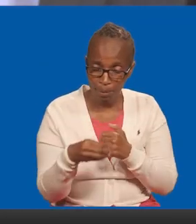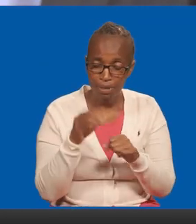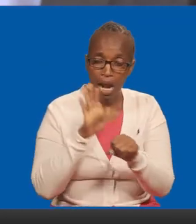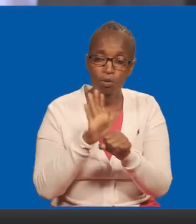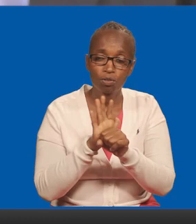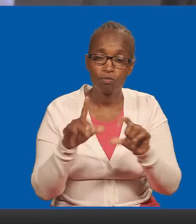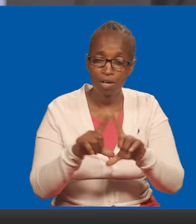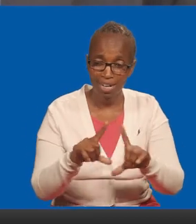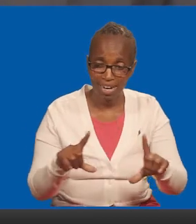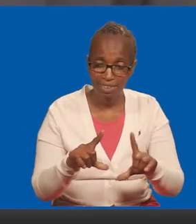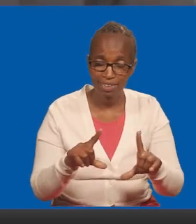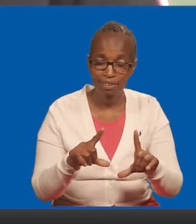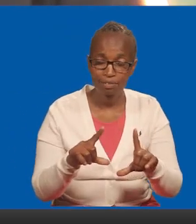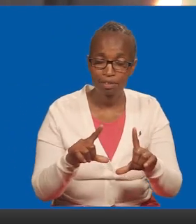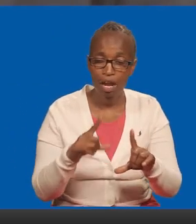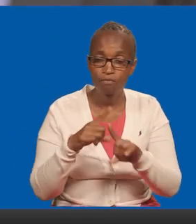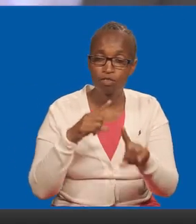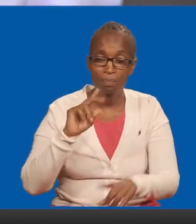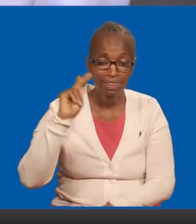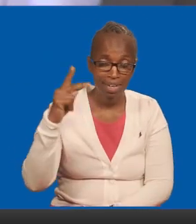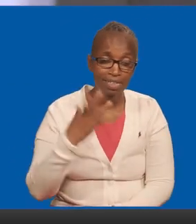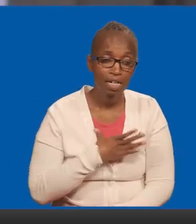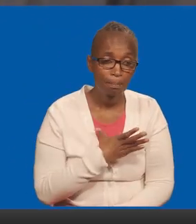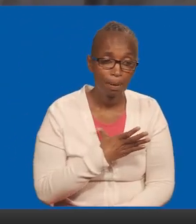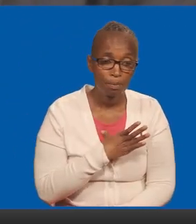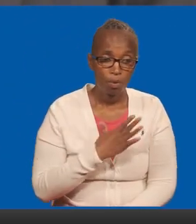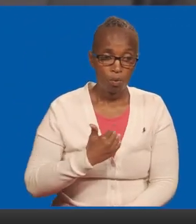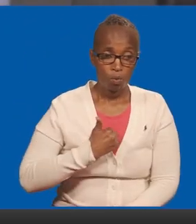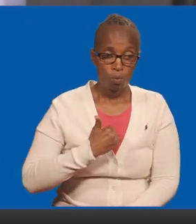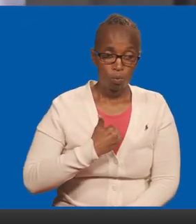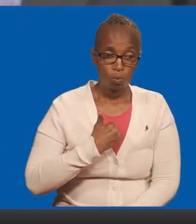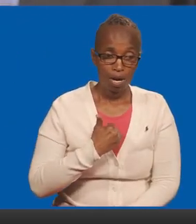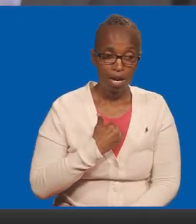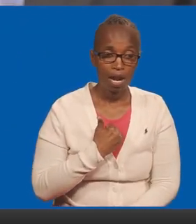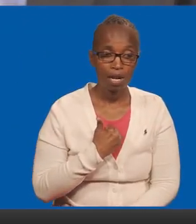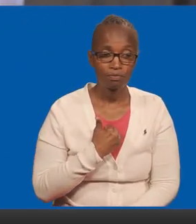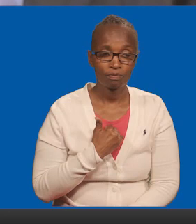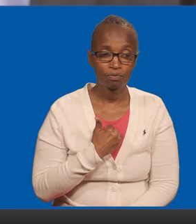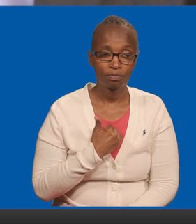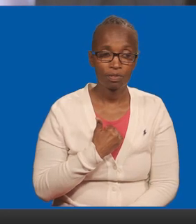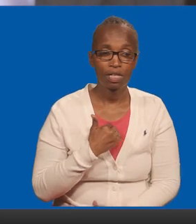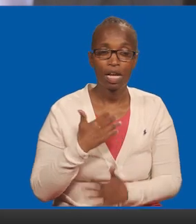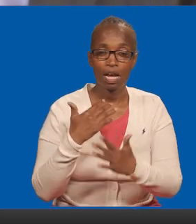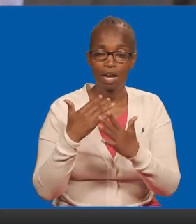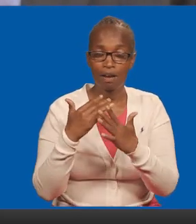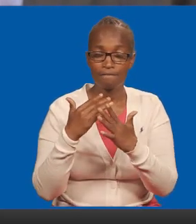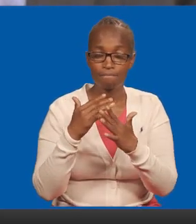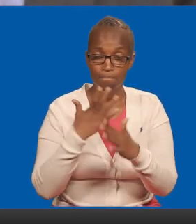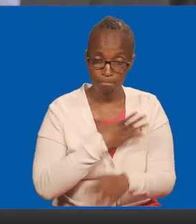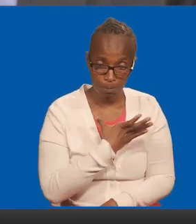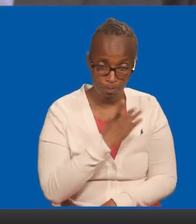enough evidence. There are some even new teams of victims who approached me